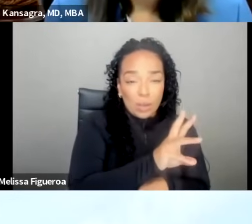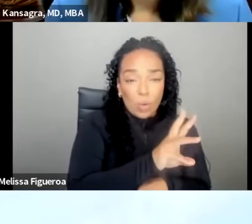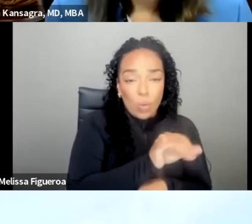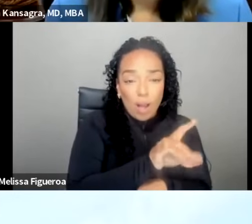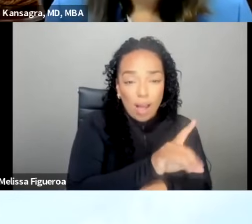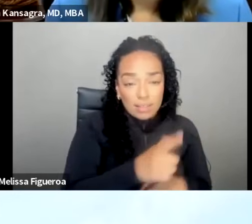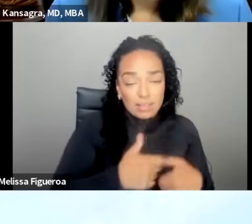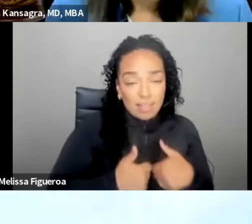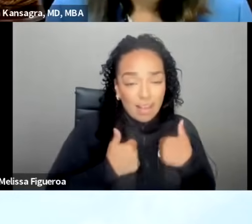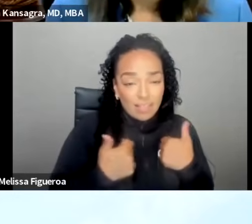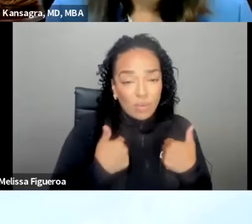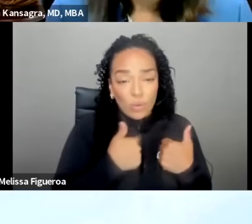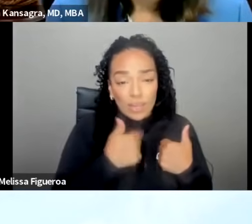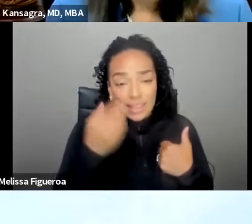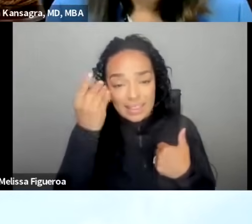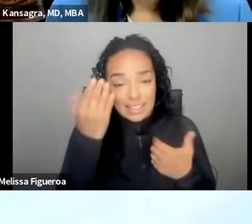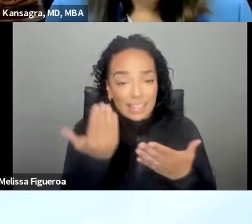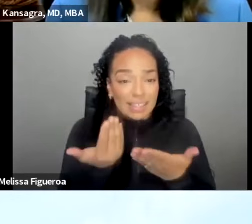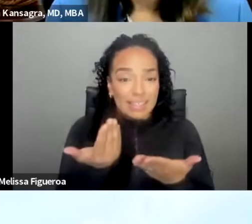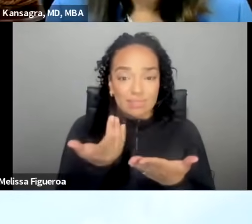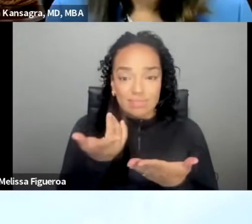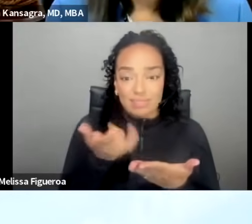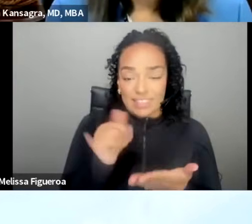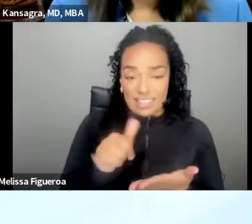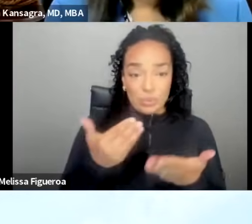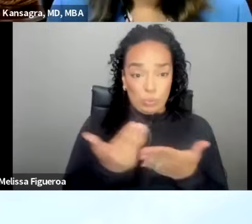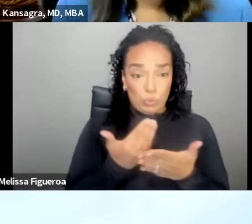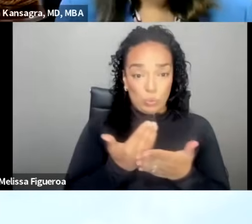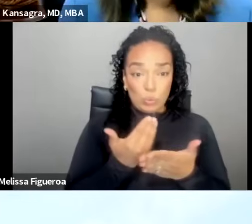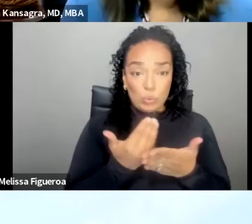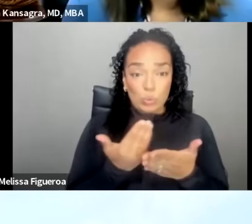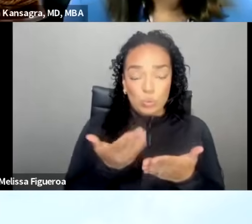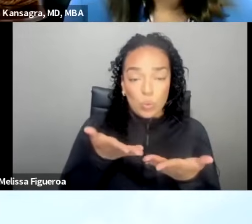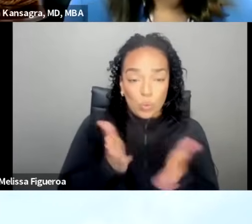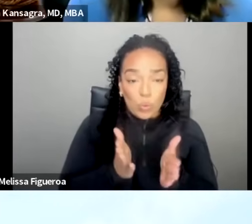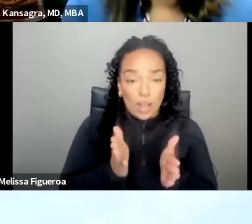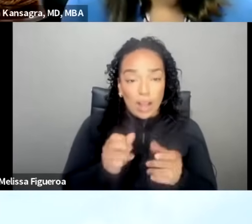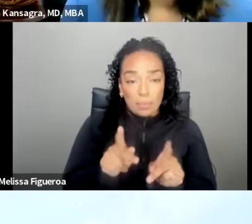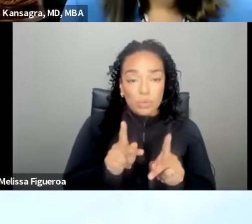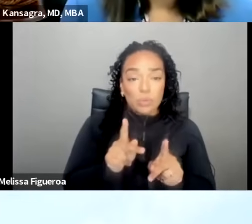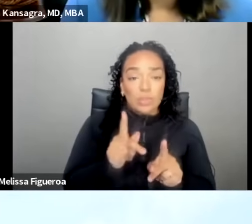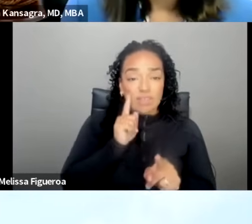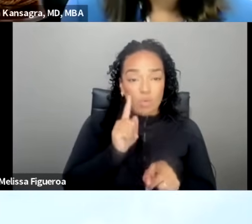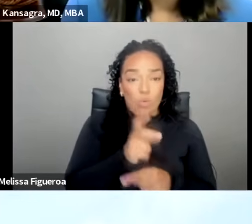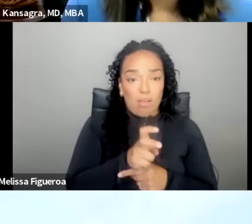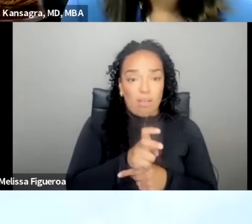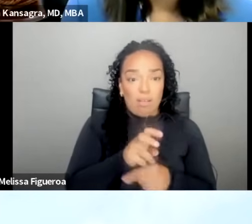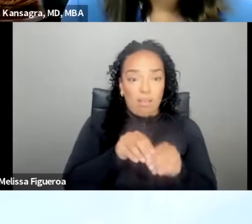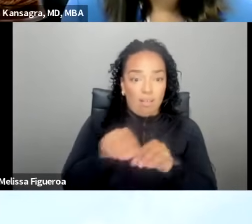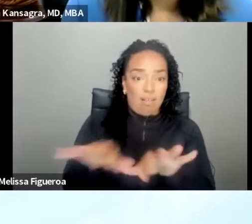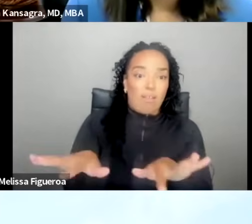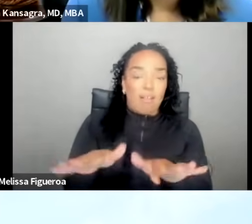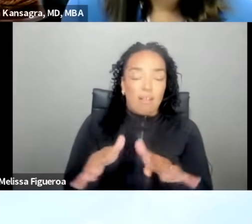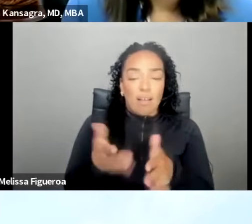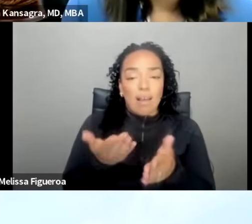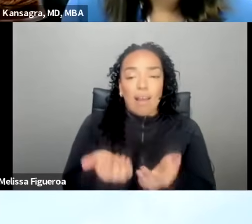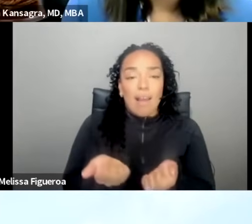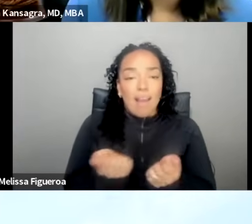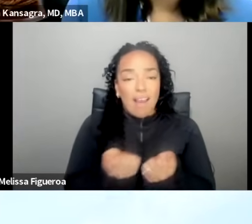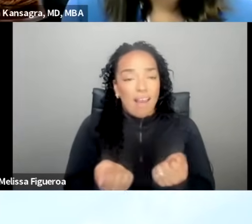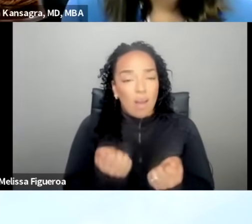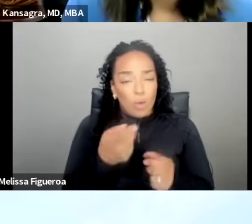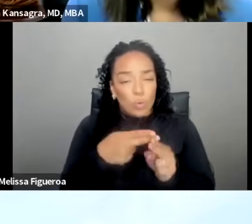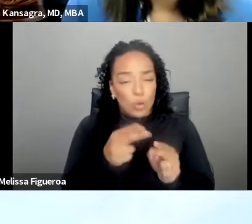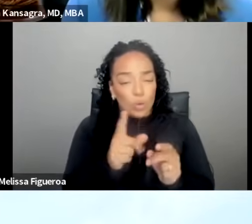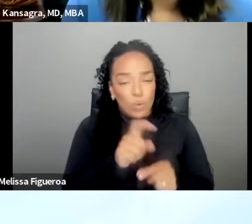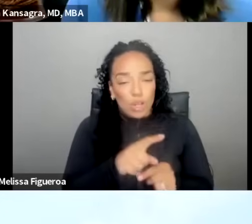this new opportunity for transmission. And just quick second question, how much virus is in being